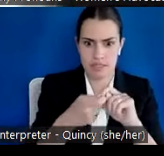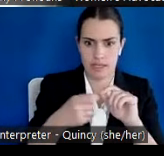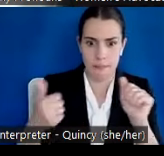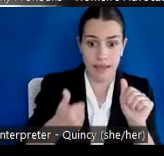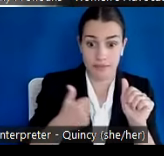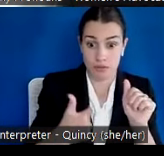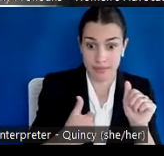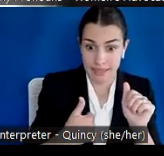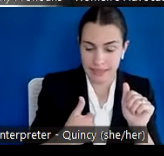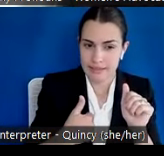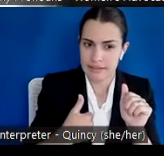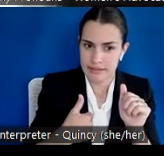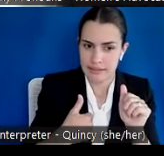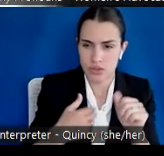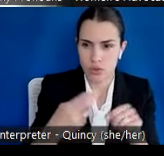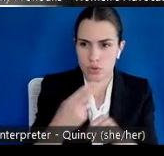of utilizing